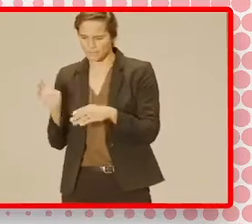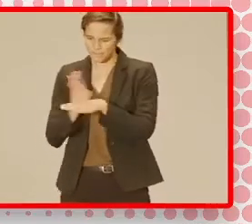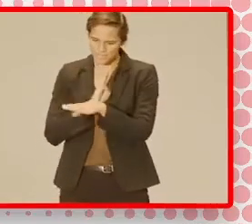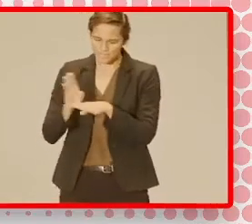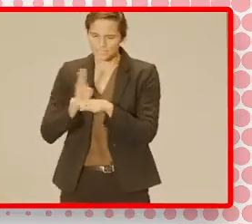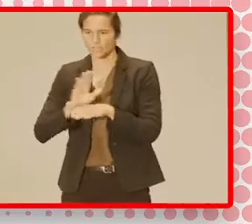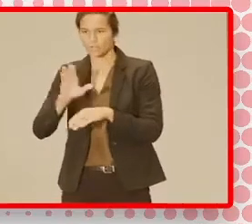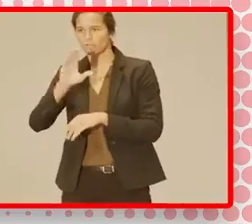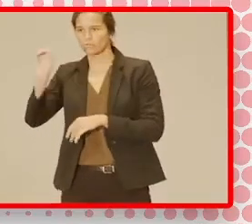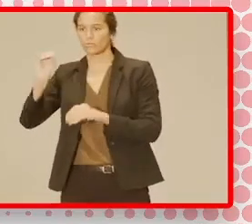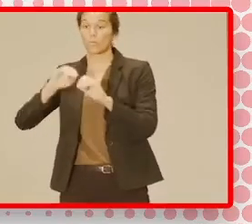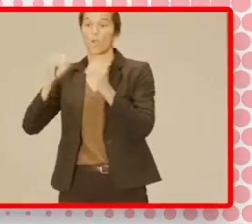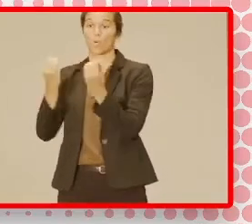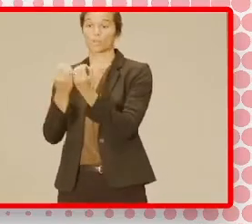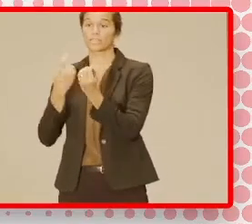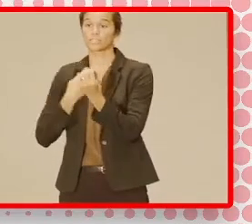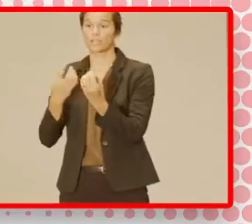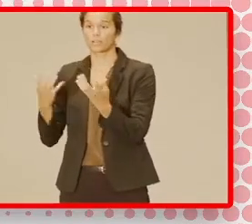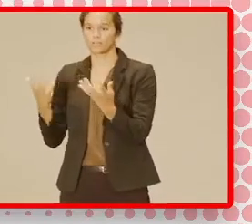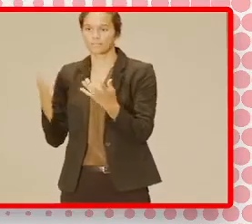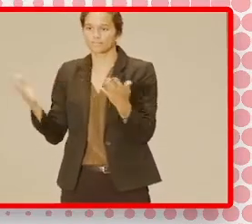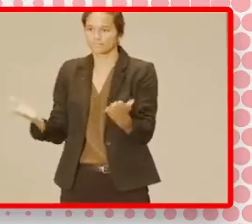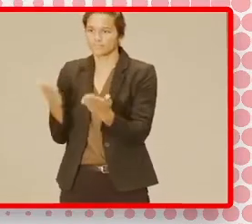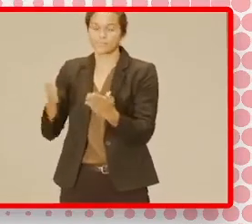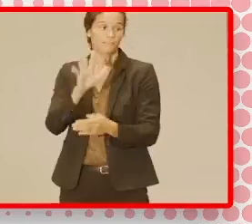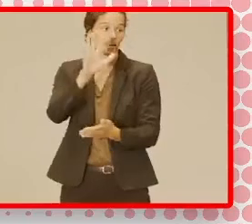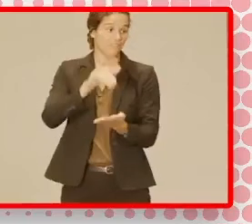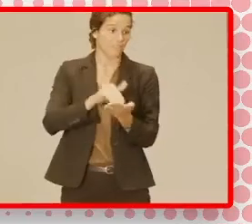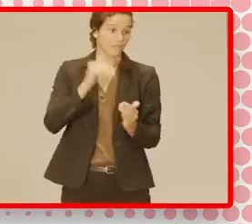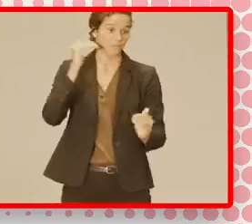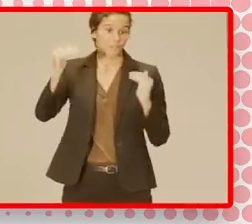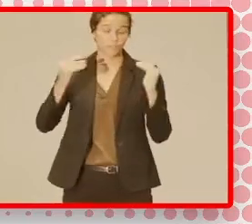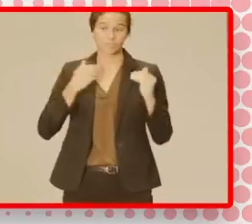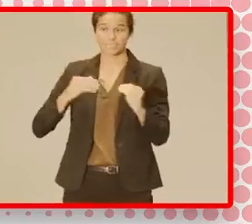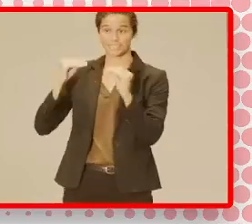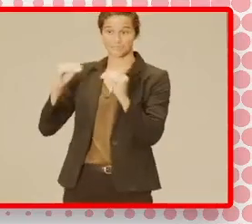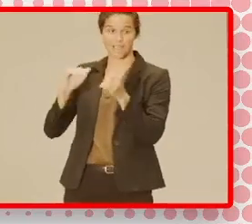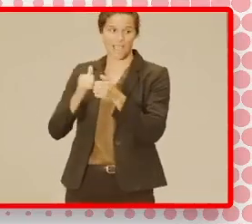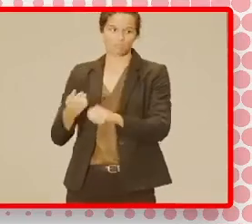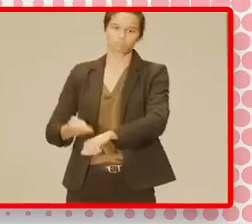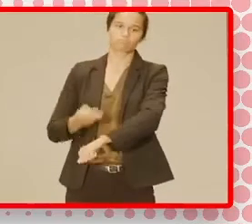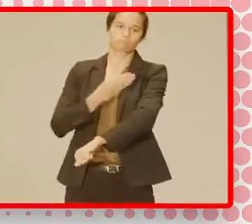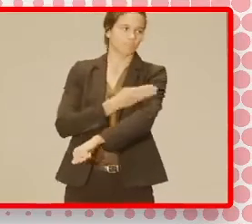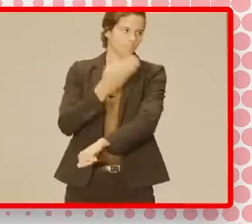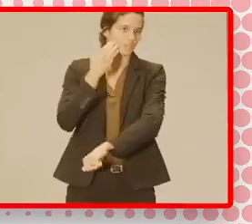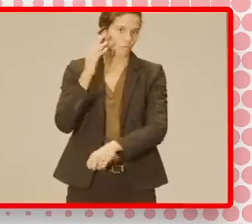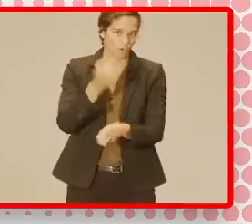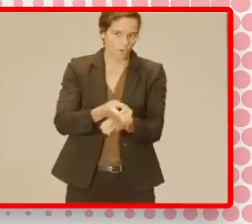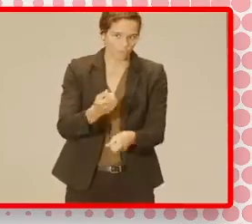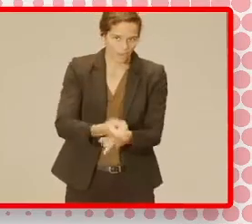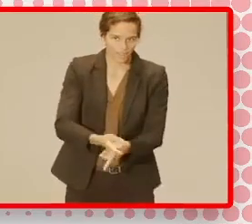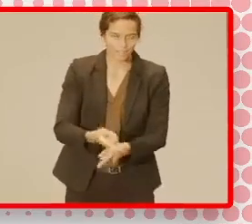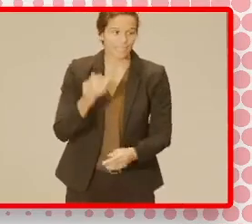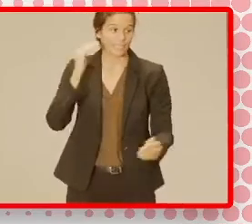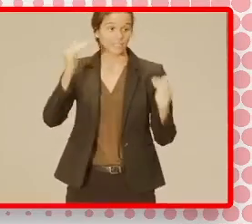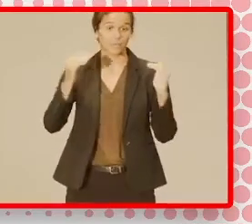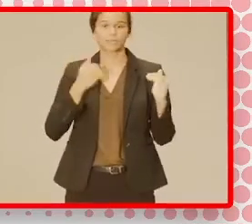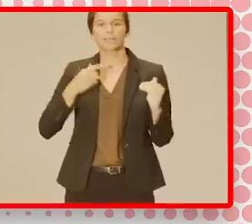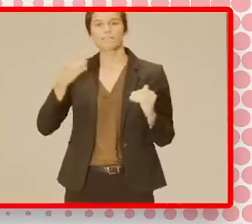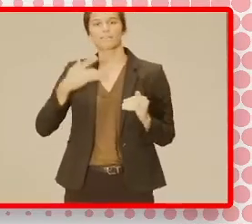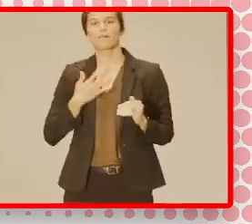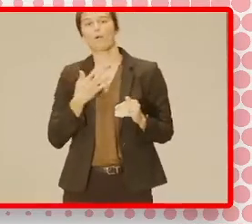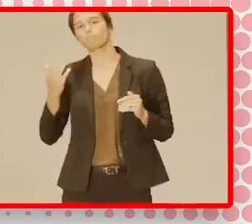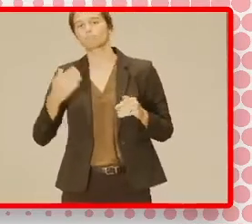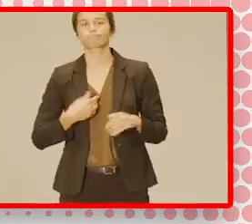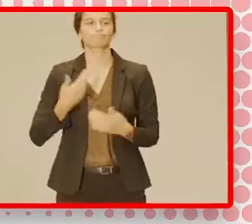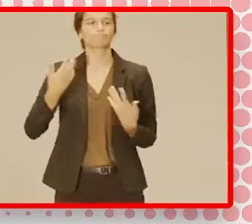5,000 adults and teach them how to get better. You all know how hard that is, right? Because adults know it all. They've kind of settled into